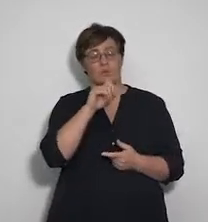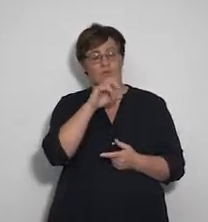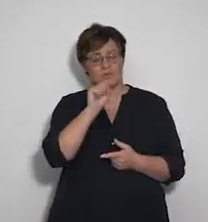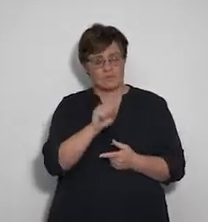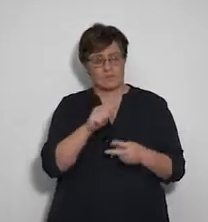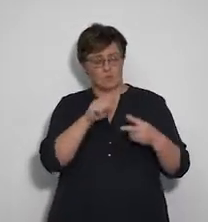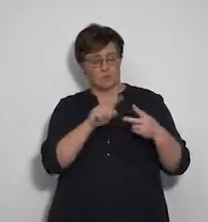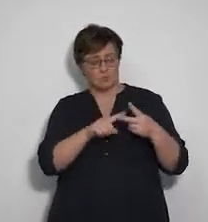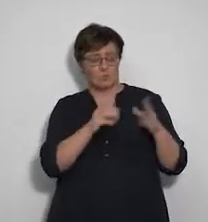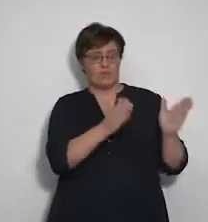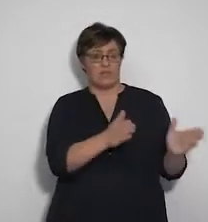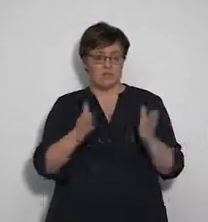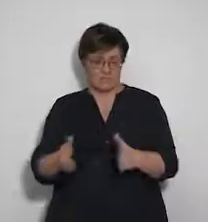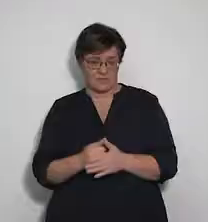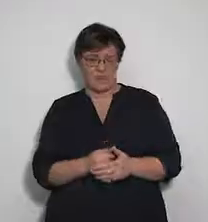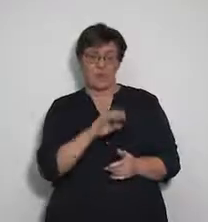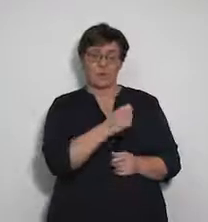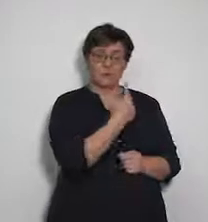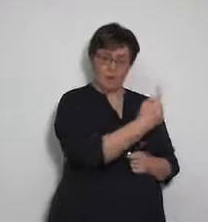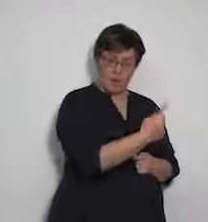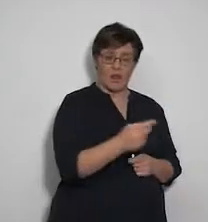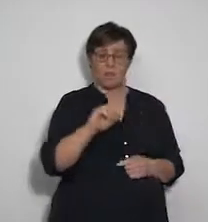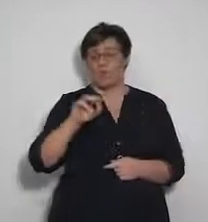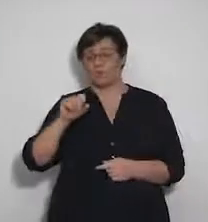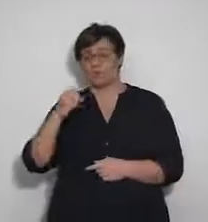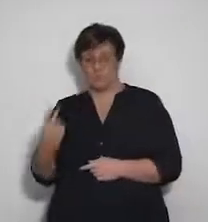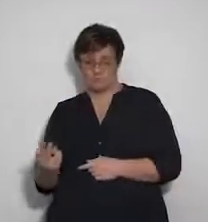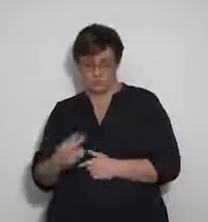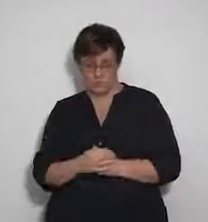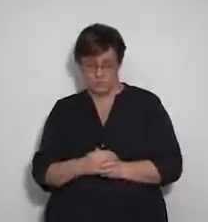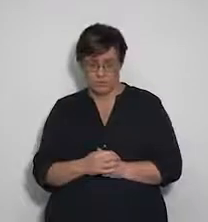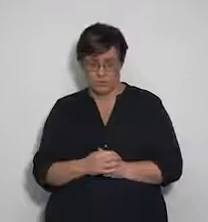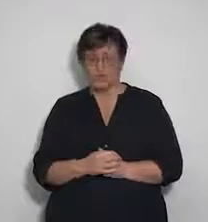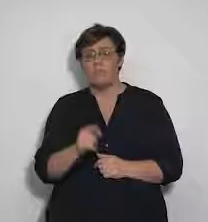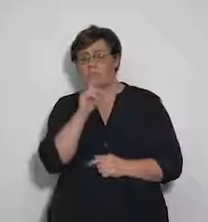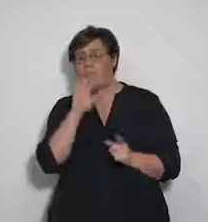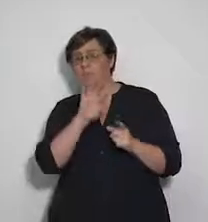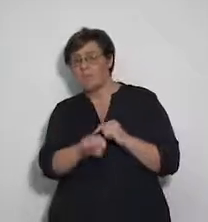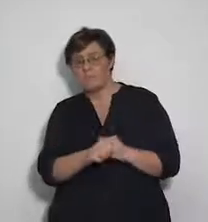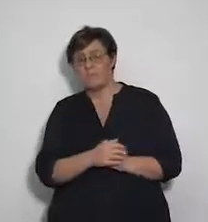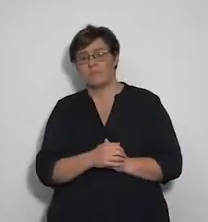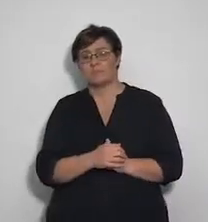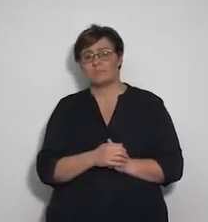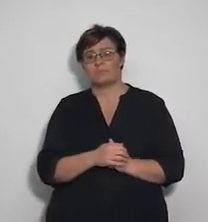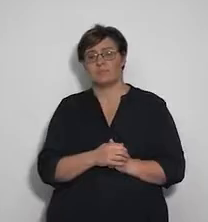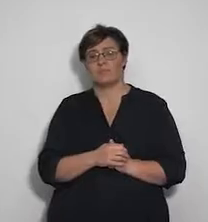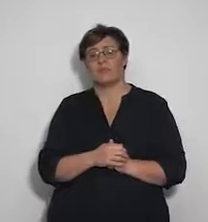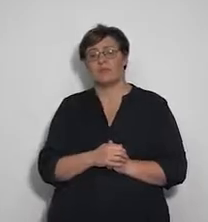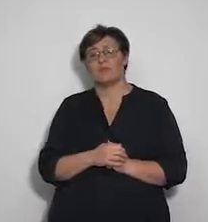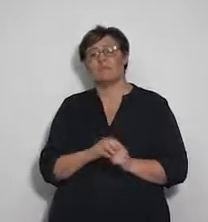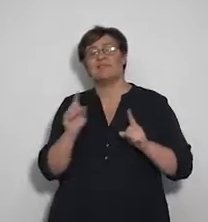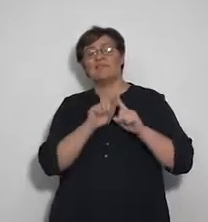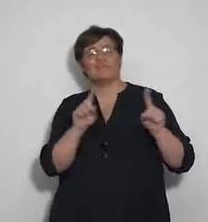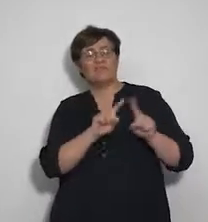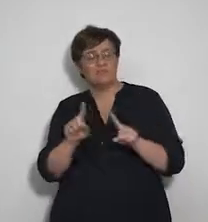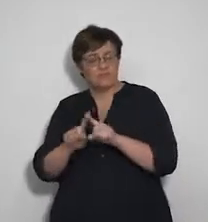meiosis consists of two phases, meiosis 1 and meiosis 2. We often recognize that by